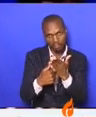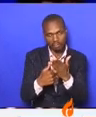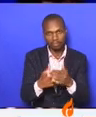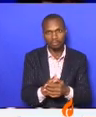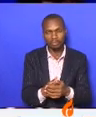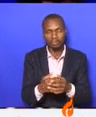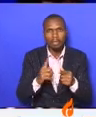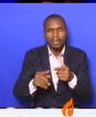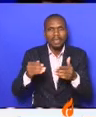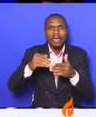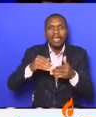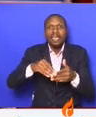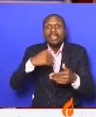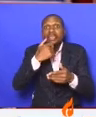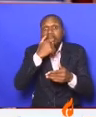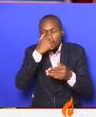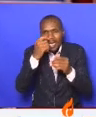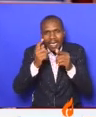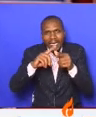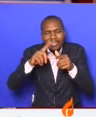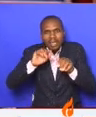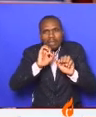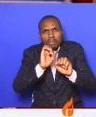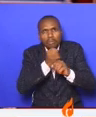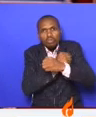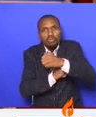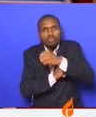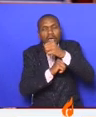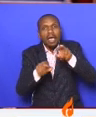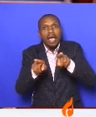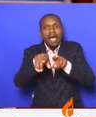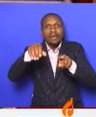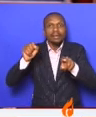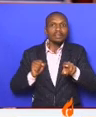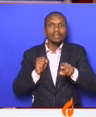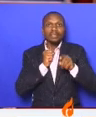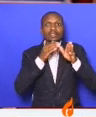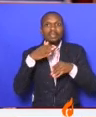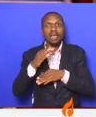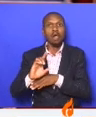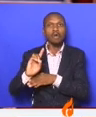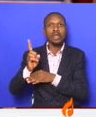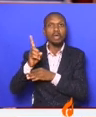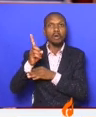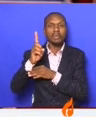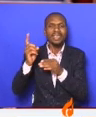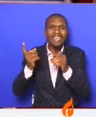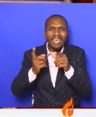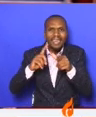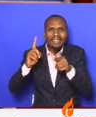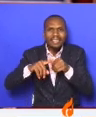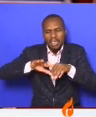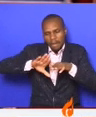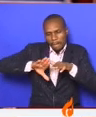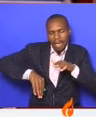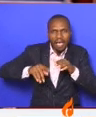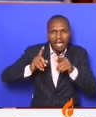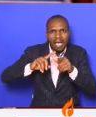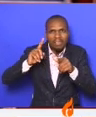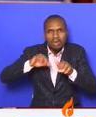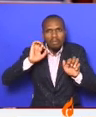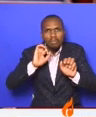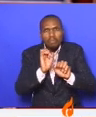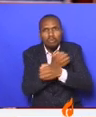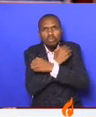Kole ndoko gani yoko ni kukotanyo ramatunda andonsi, chinga kiyomo Senator we County ya Nairobi Edwin Sifuna, angusamage gana kuanga kwa koboko